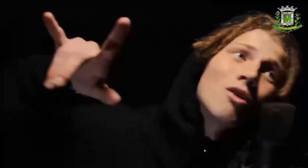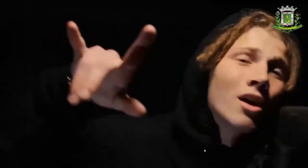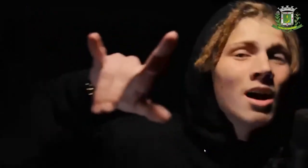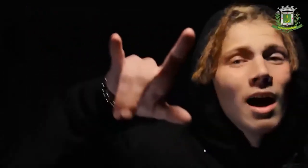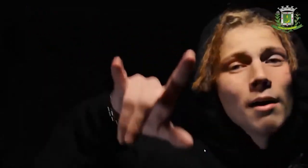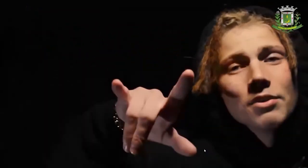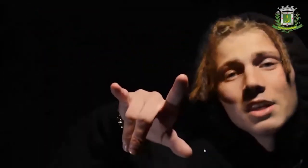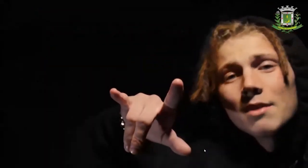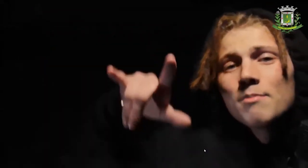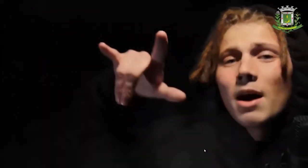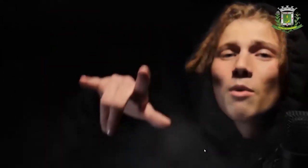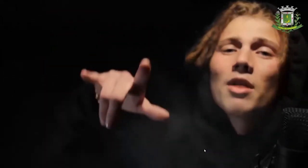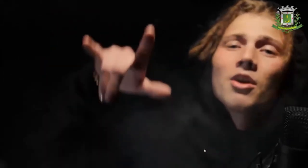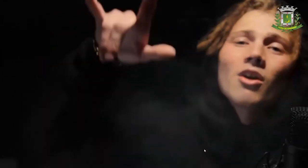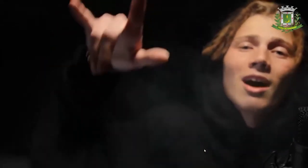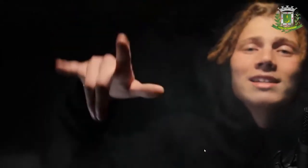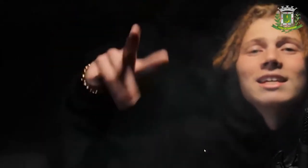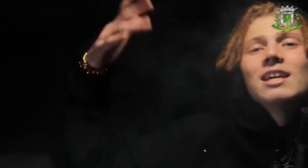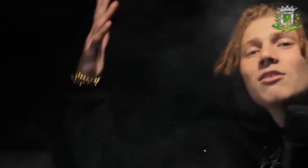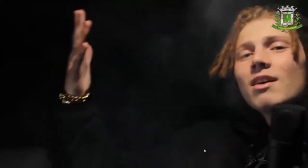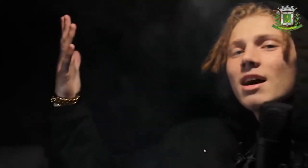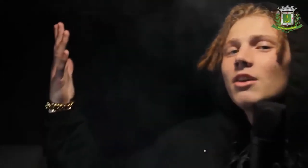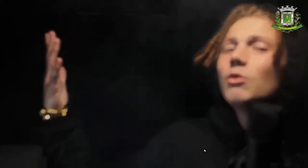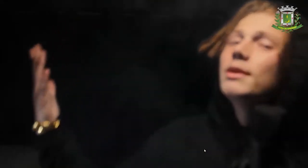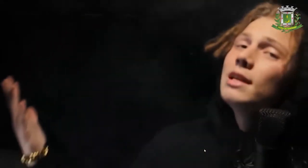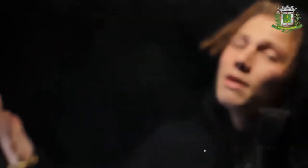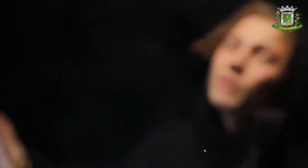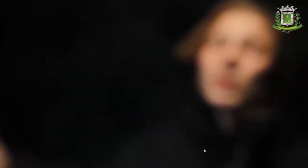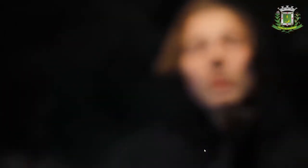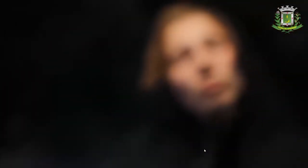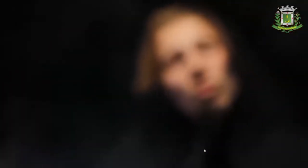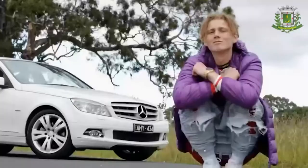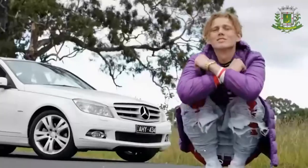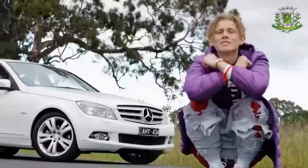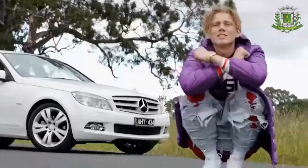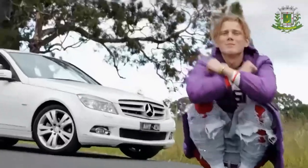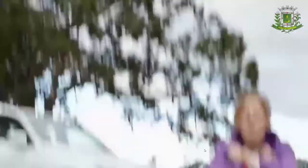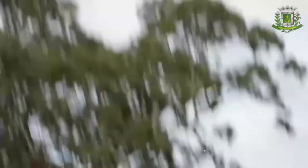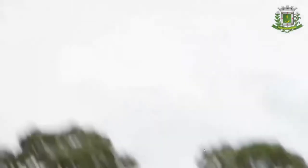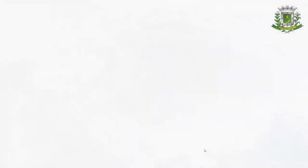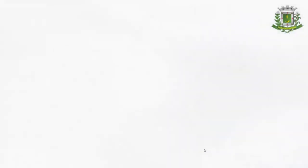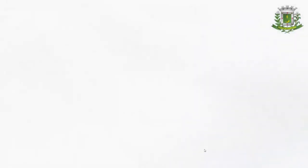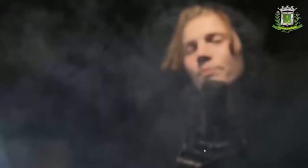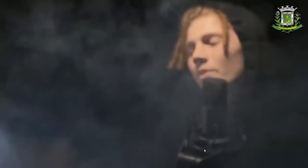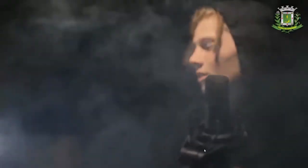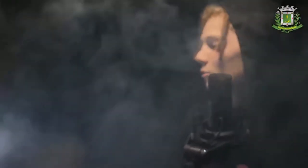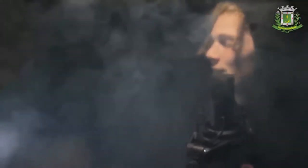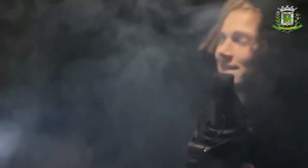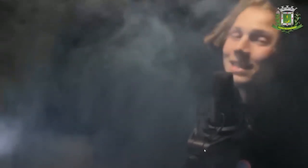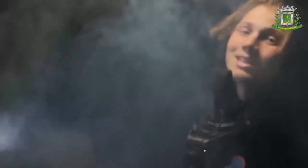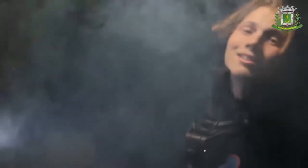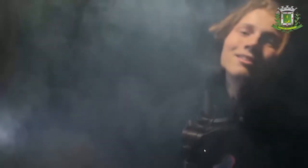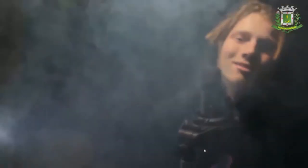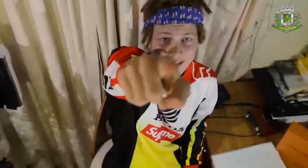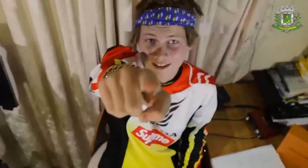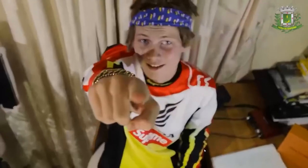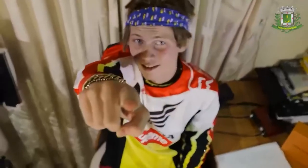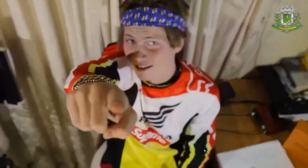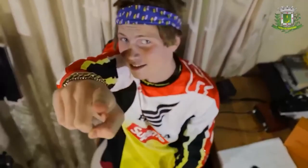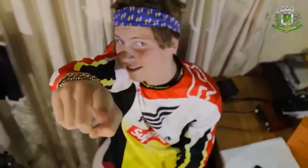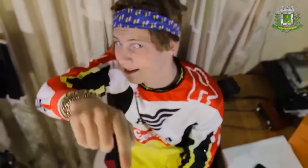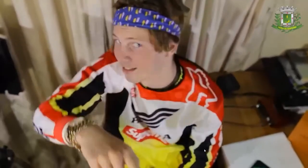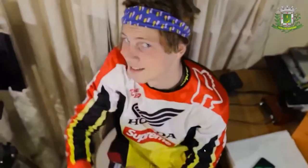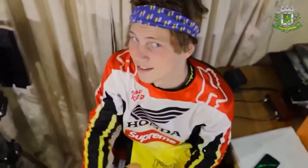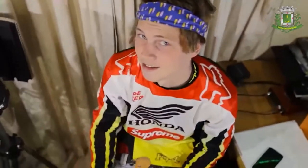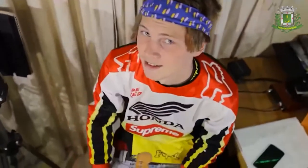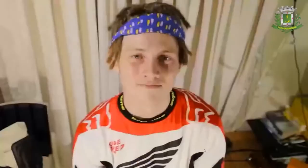jamming out I'm thinking about whether I did it right Are we living it wrong? I'm just thinking about Hey, yo, Benzy here Westy